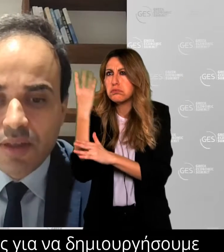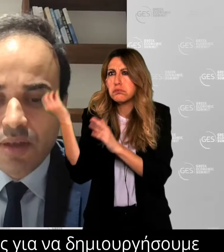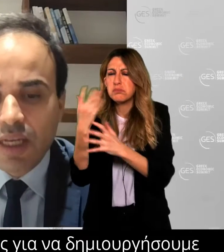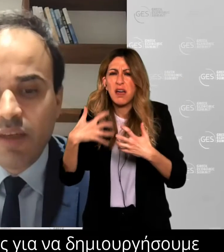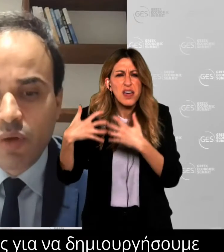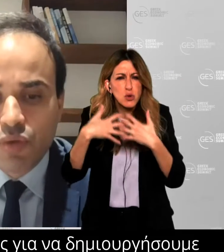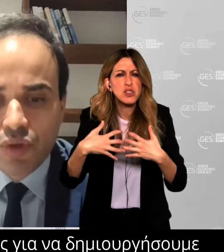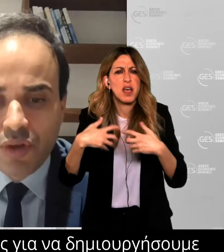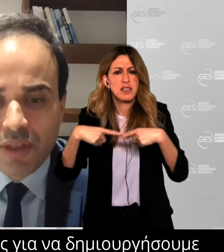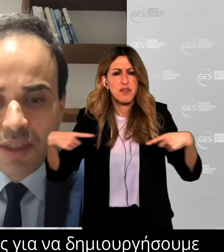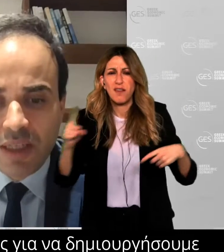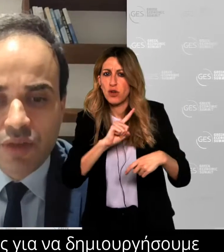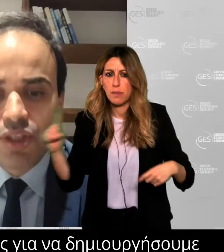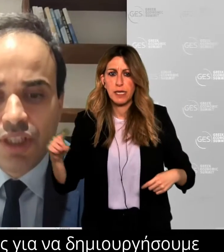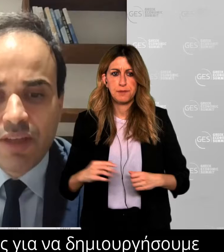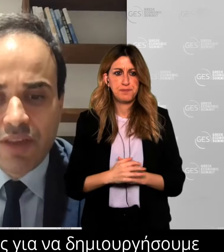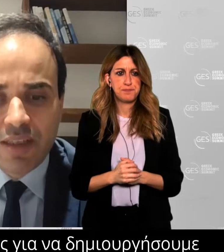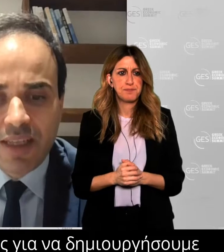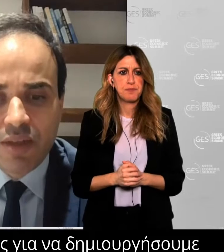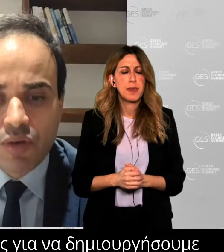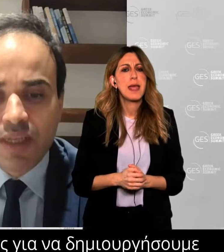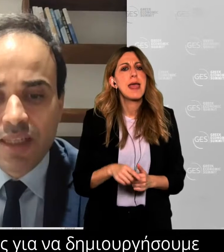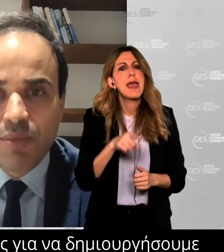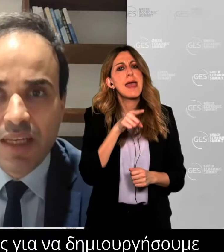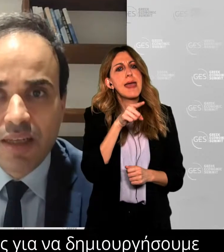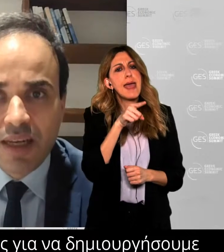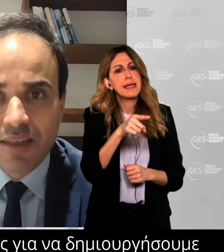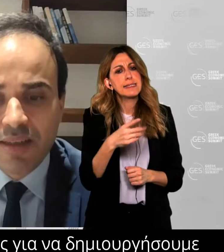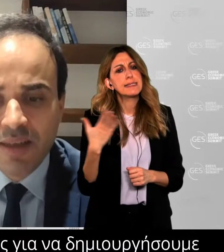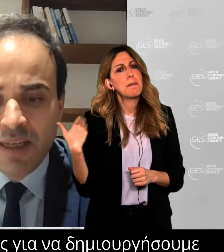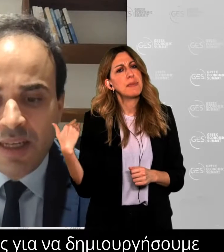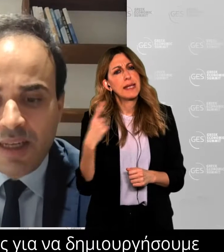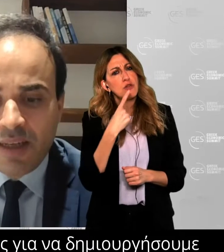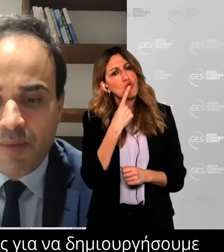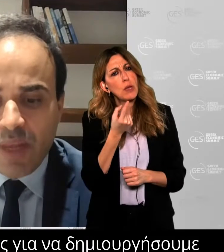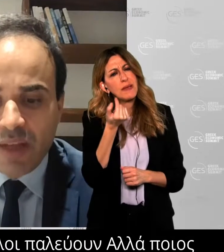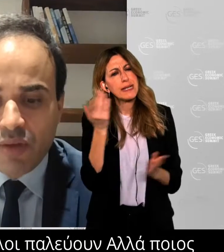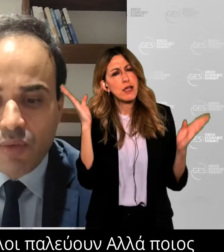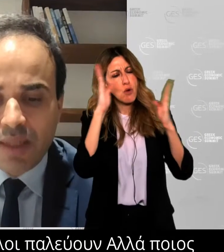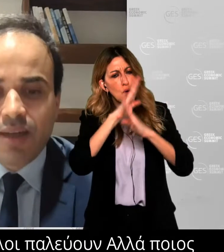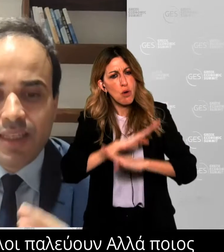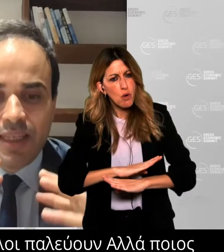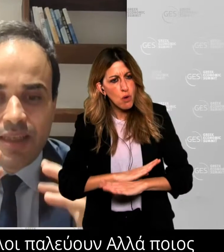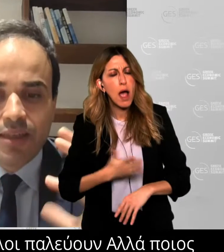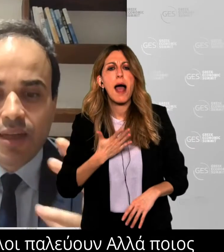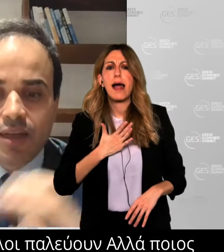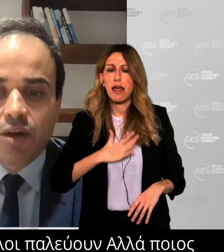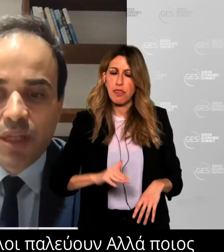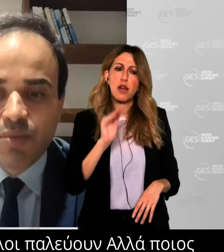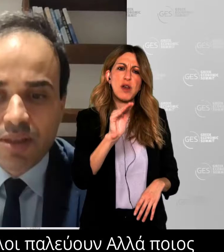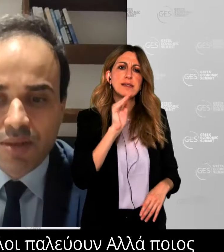is able to join either the GFANZ or NZBA alliances, and what are